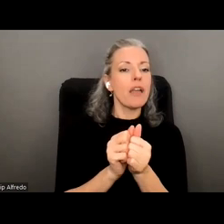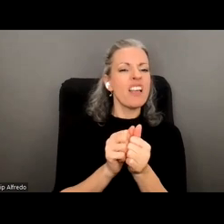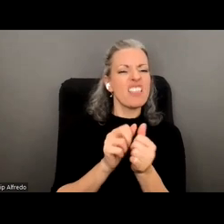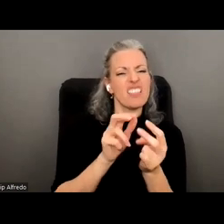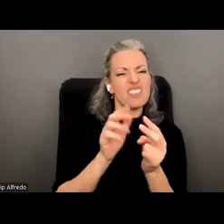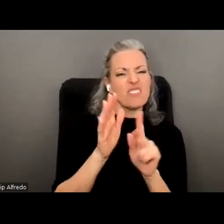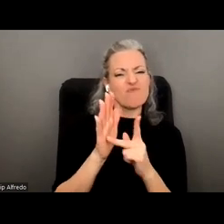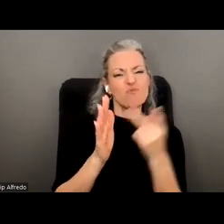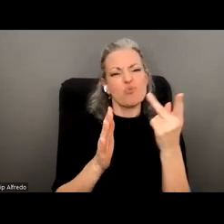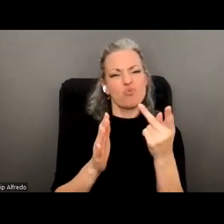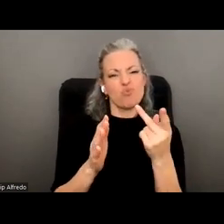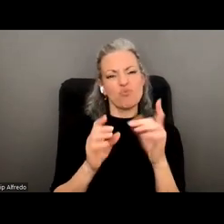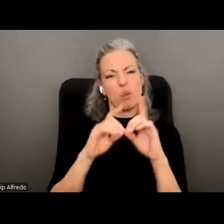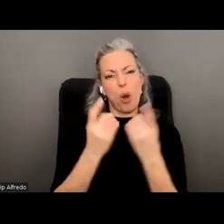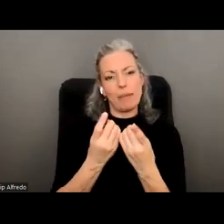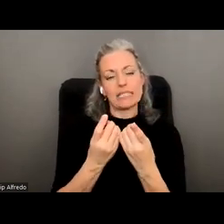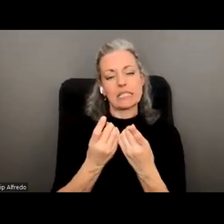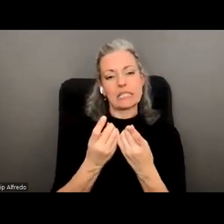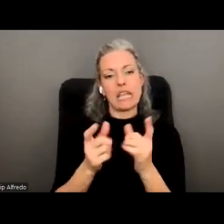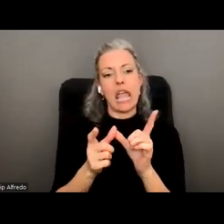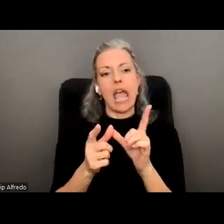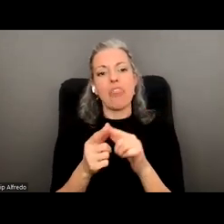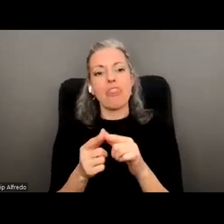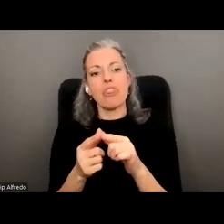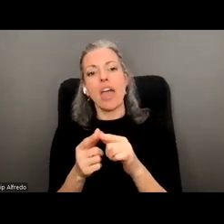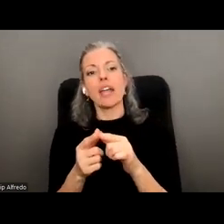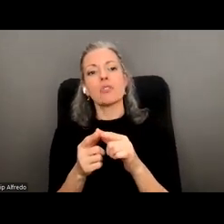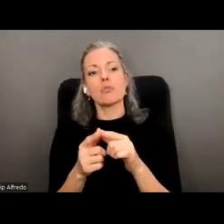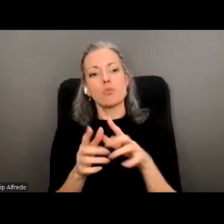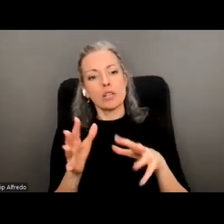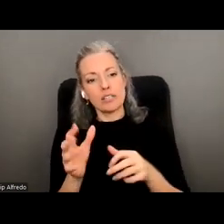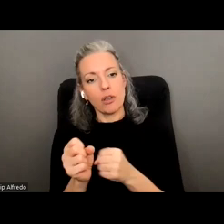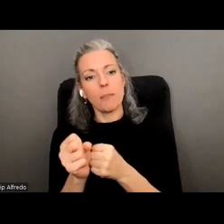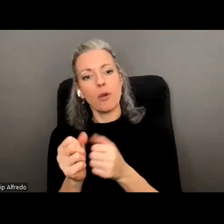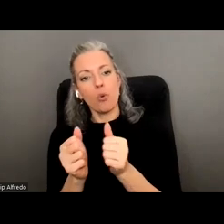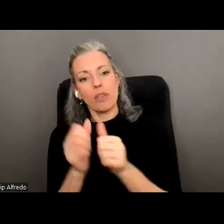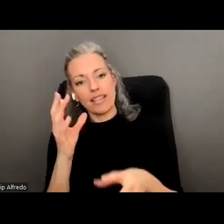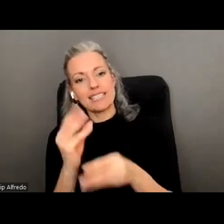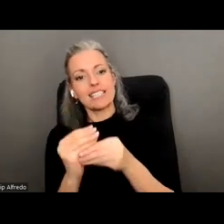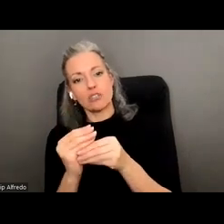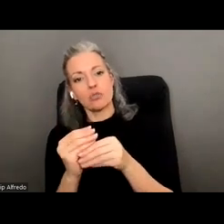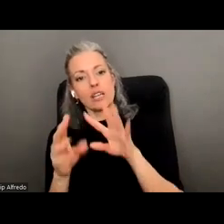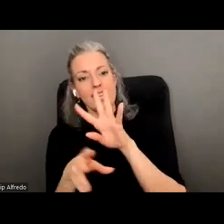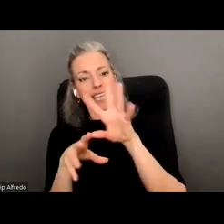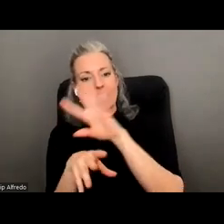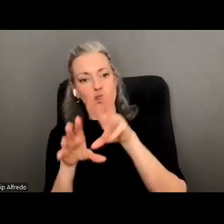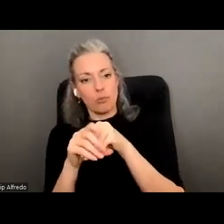CalHHS departments, and then we'll be doing amendments to incorporate additional CalHHS departments.